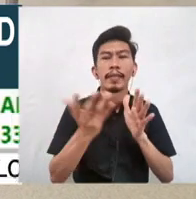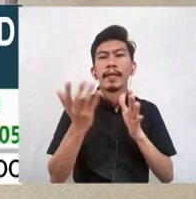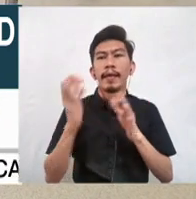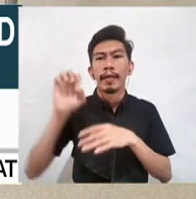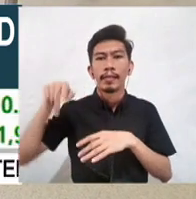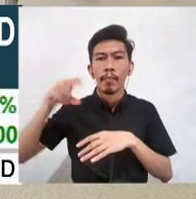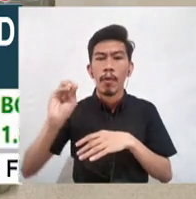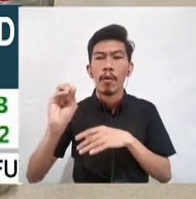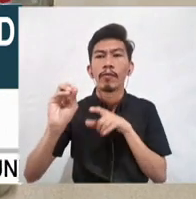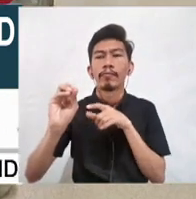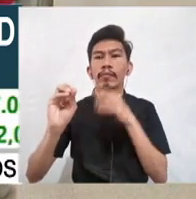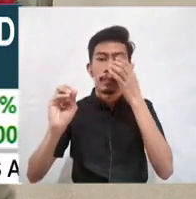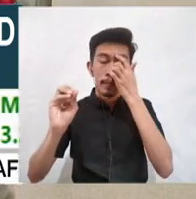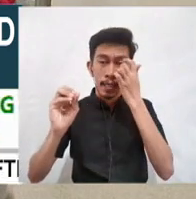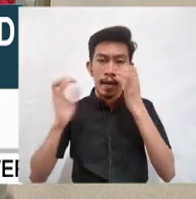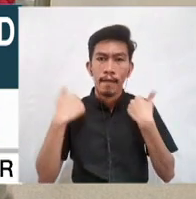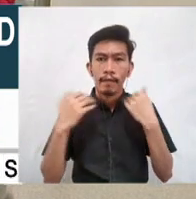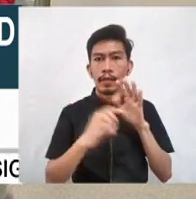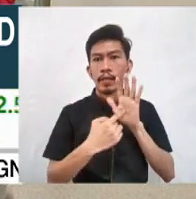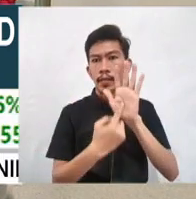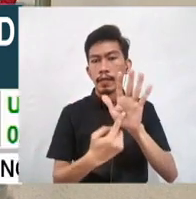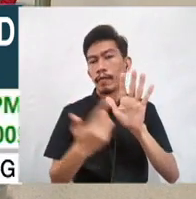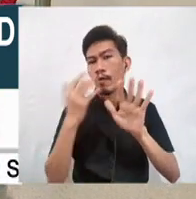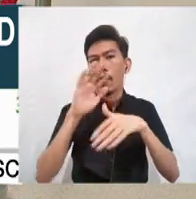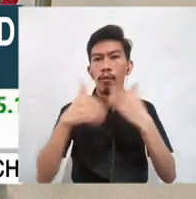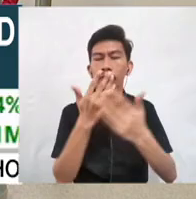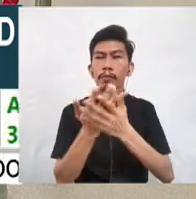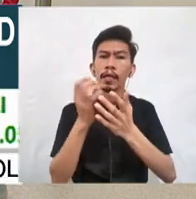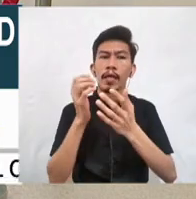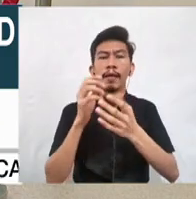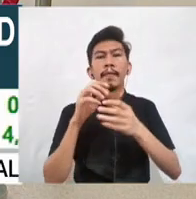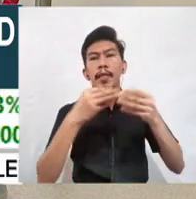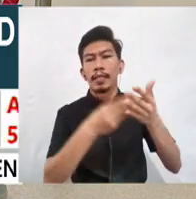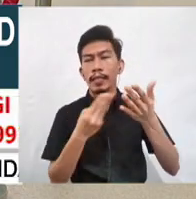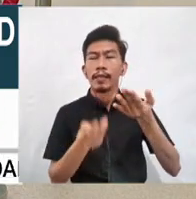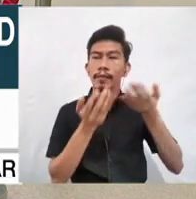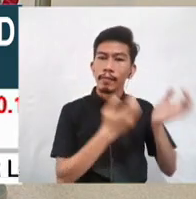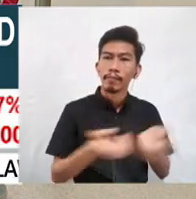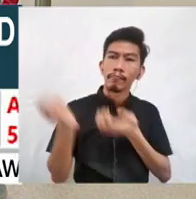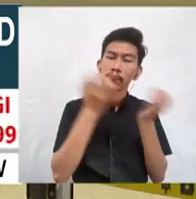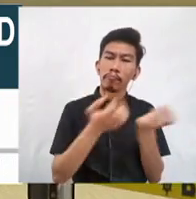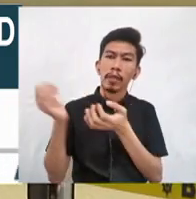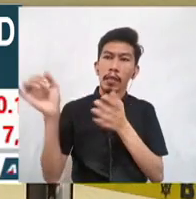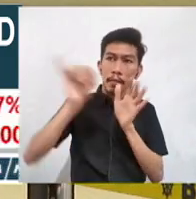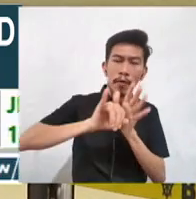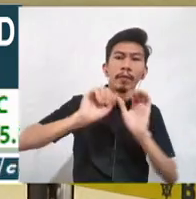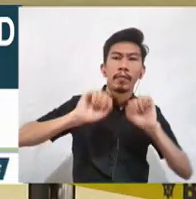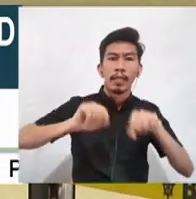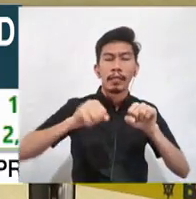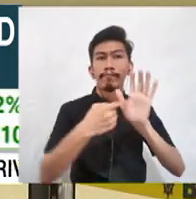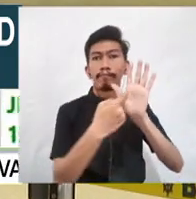will have an exhibit of all the exportable and importable materials mm-hmm. of our